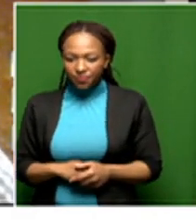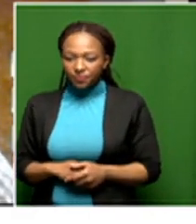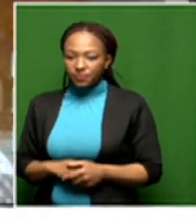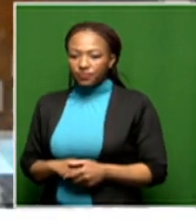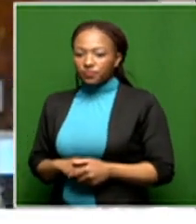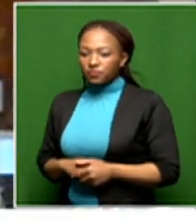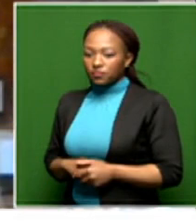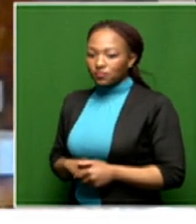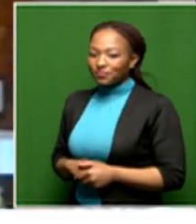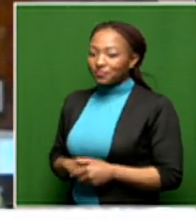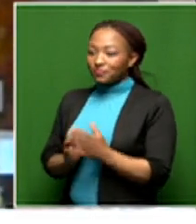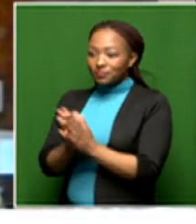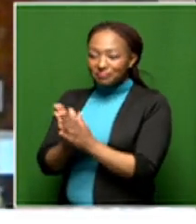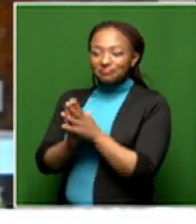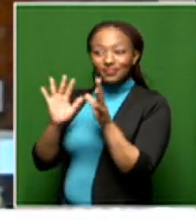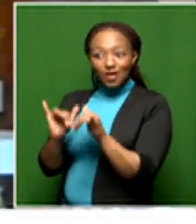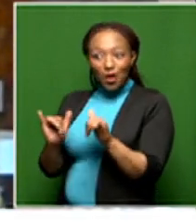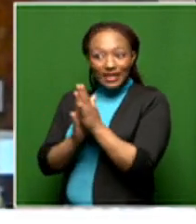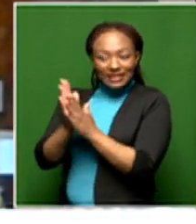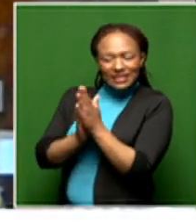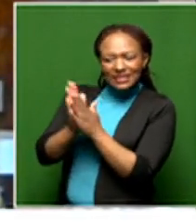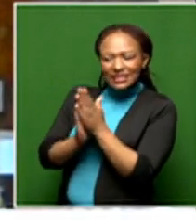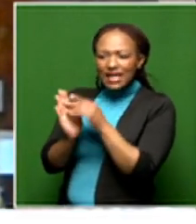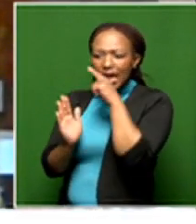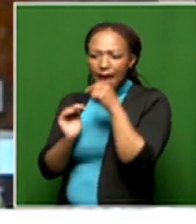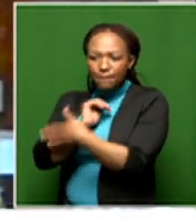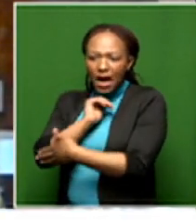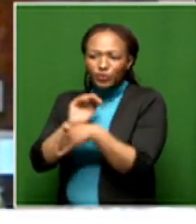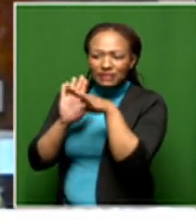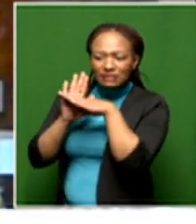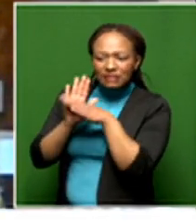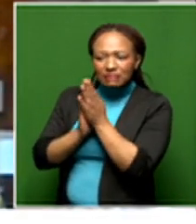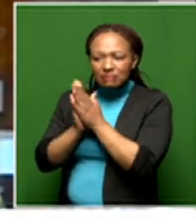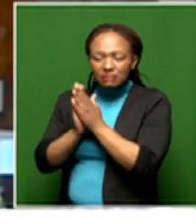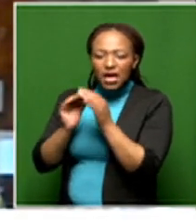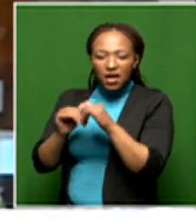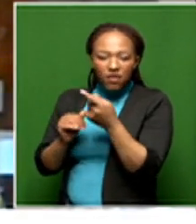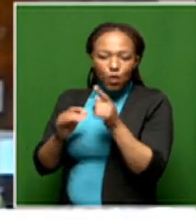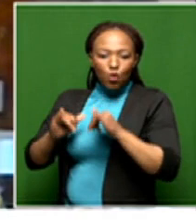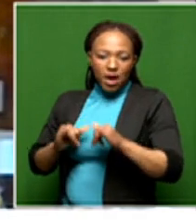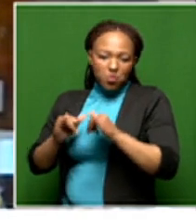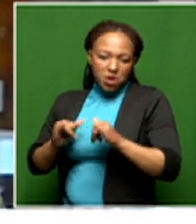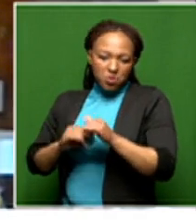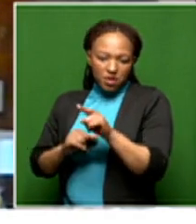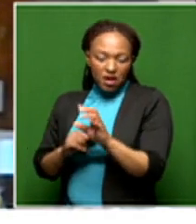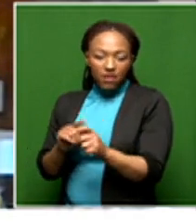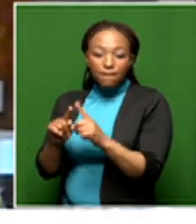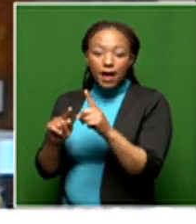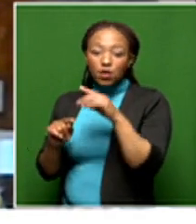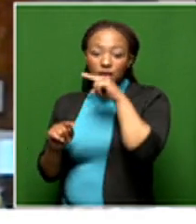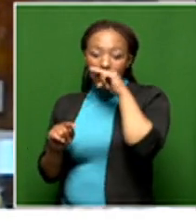Yeah, the magical list that everyone wants to have a look at, essentially. Look, I think regarding that list in